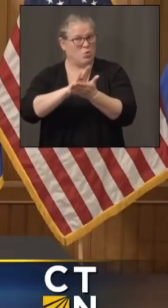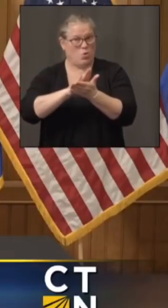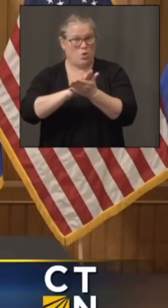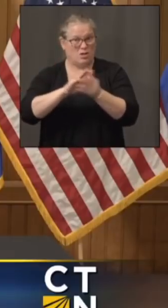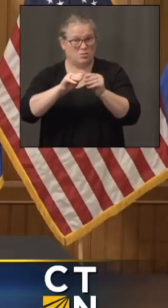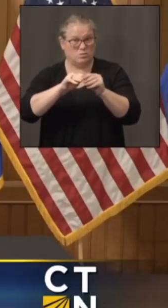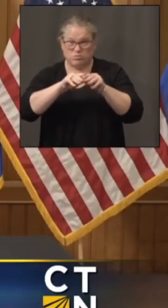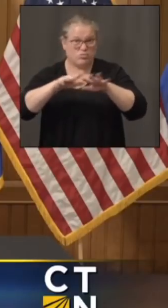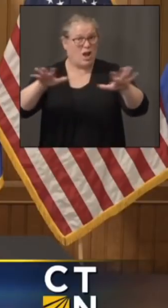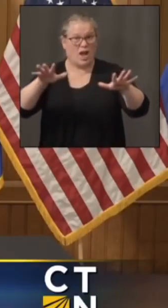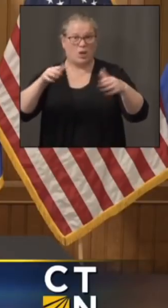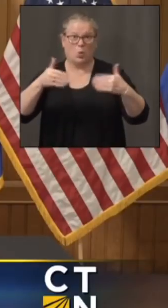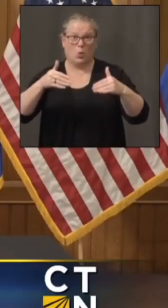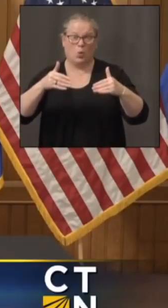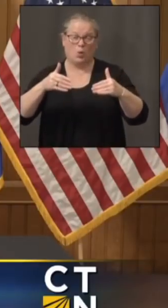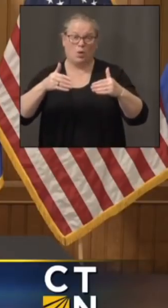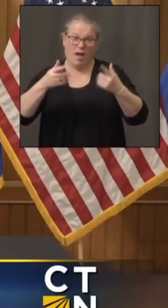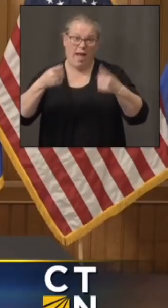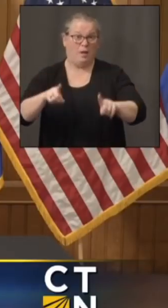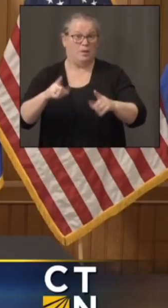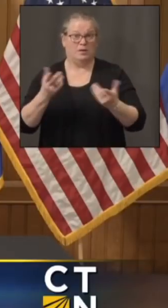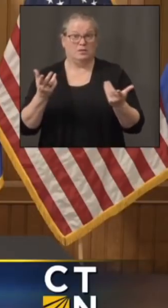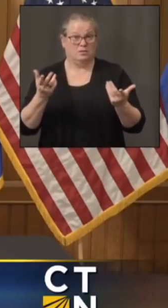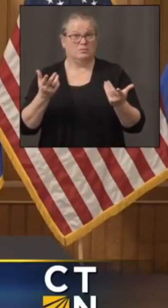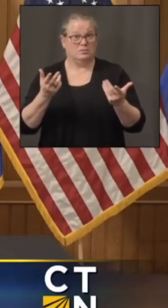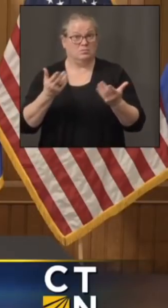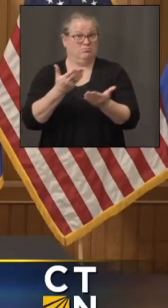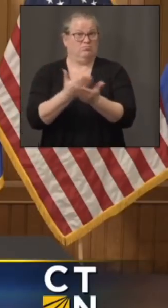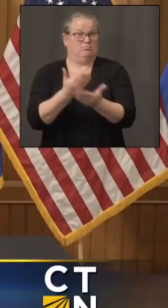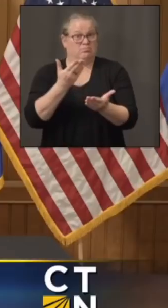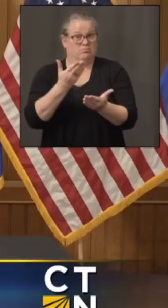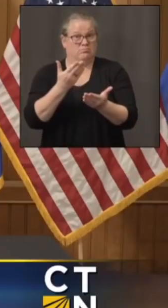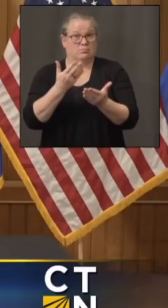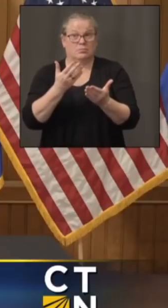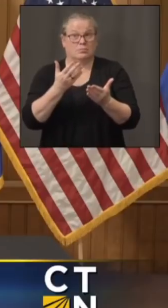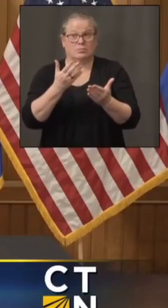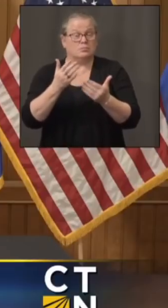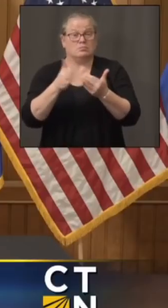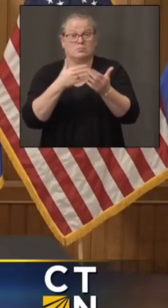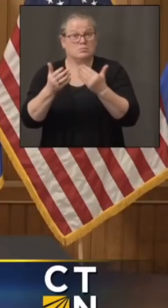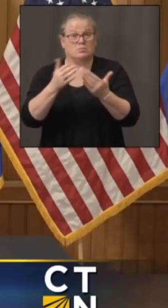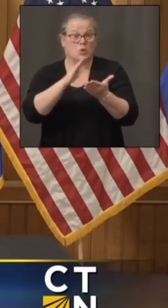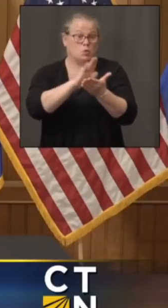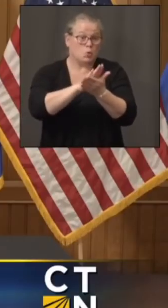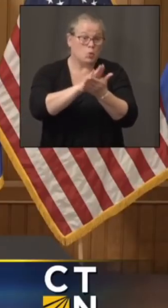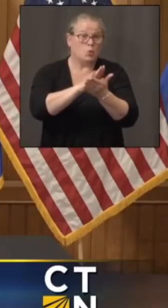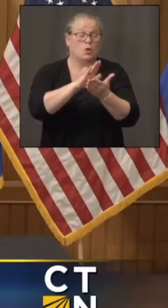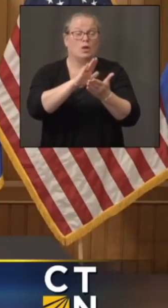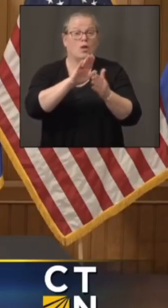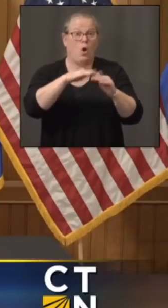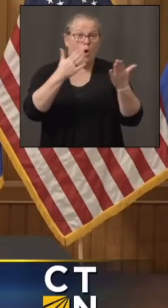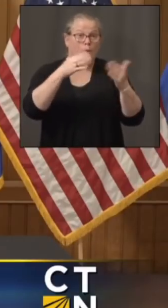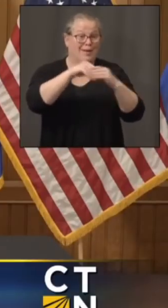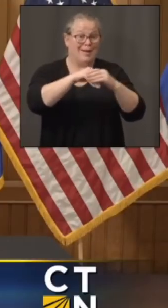in our schools, whether or not it's students that are in classes or learning remotely?